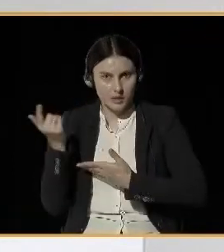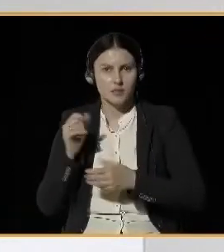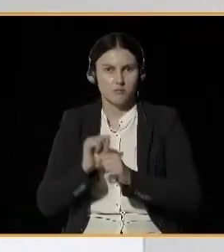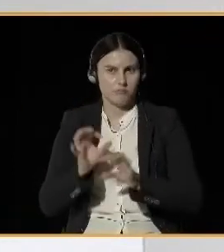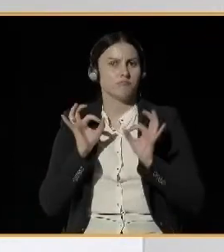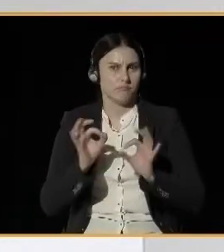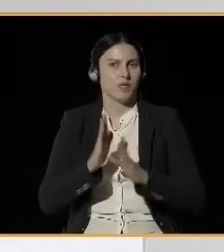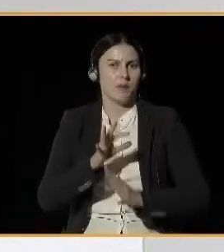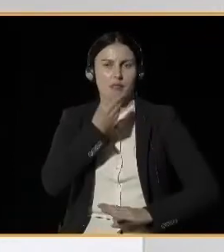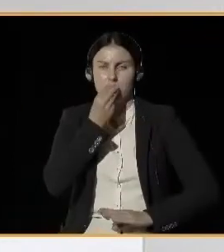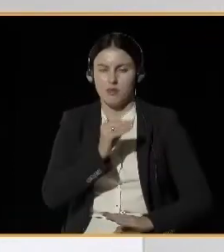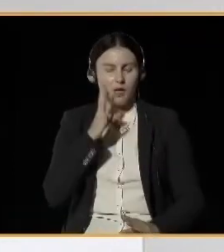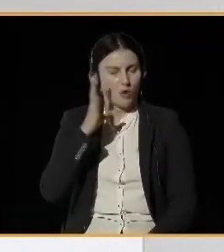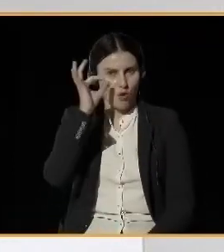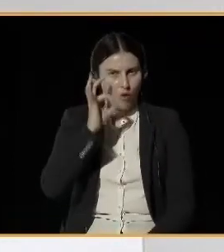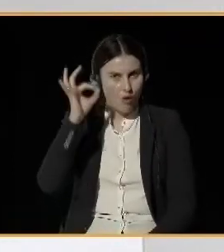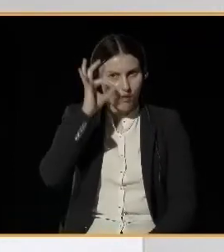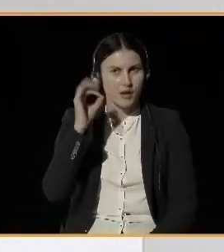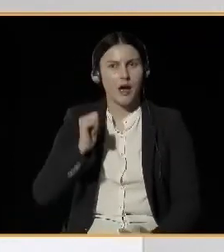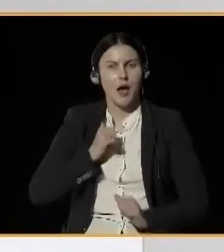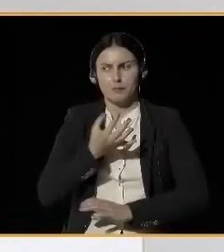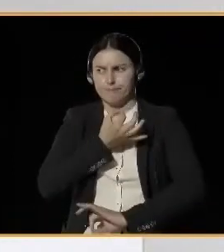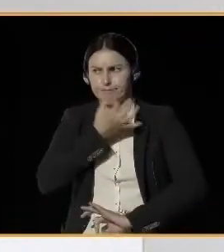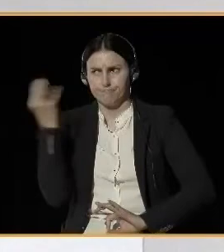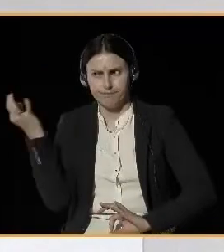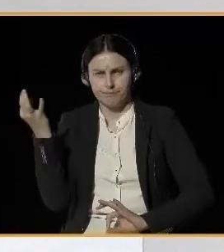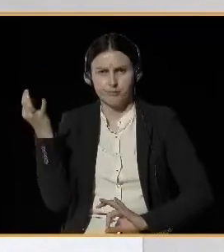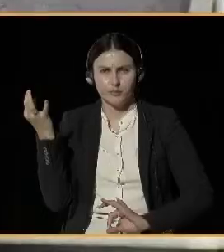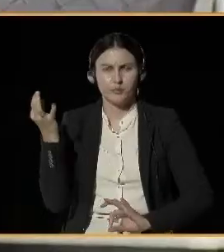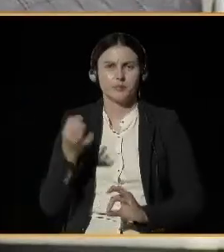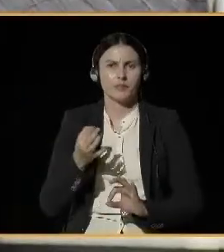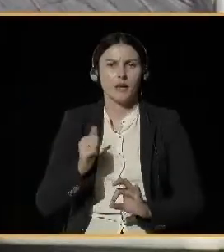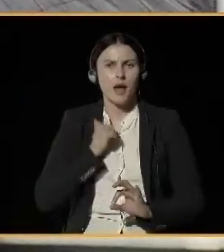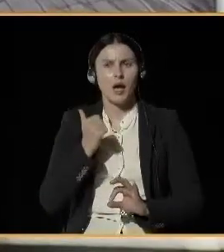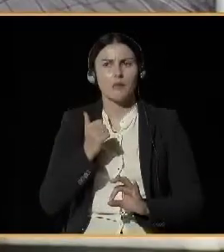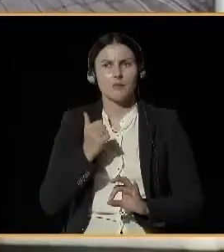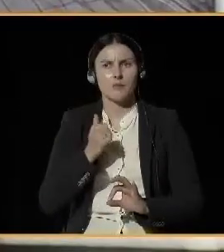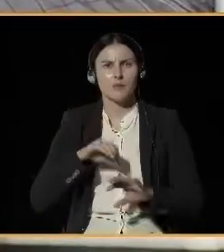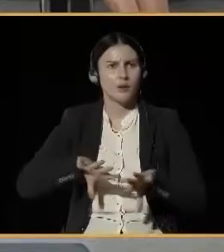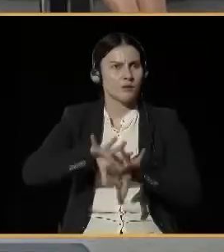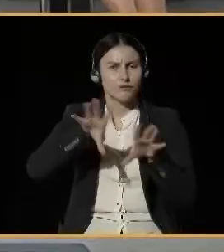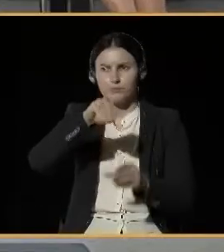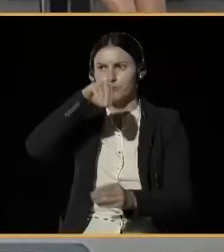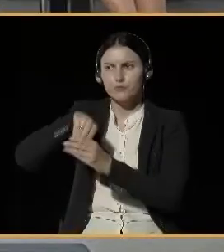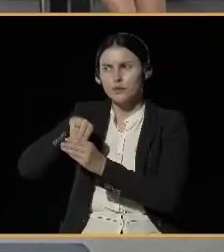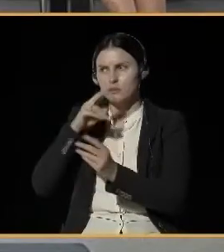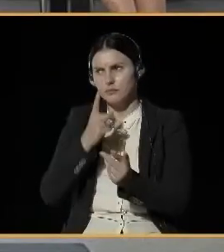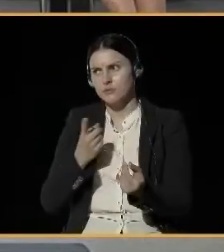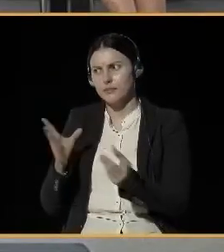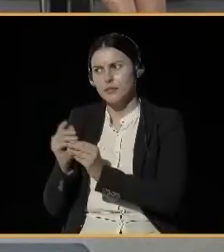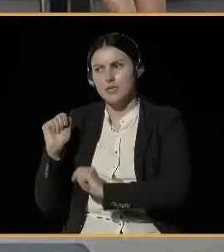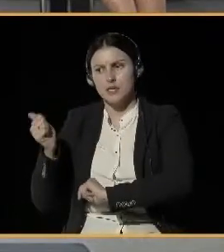ask our expert. It's the best occasion to discuss. So, if you have any question,